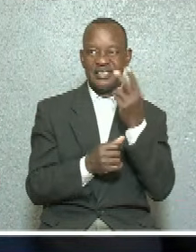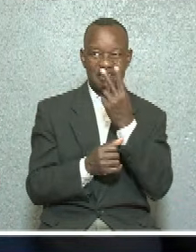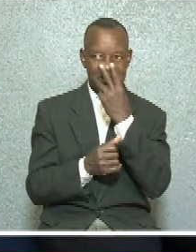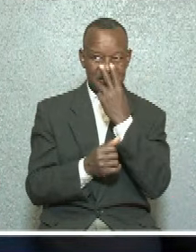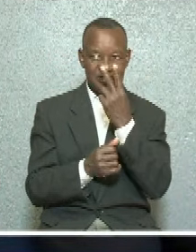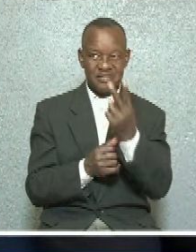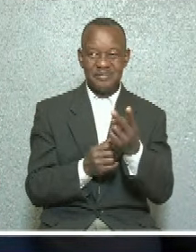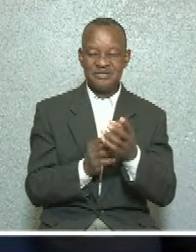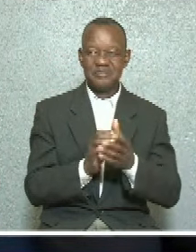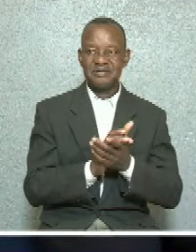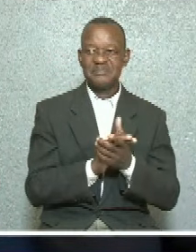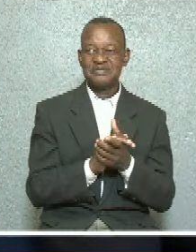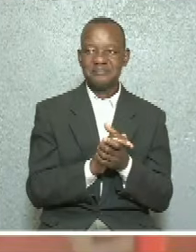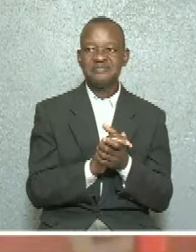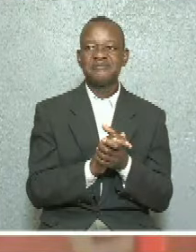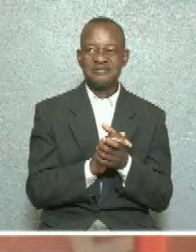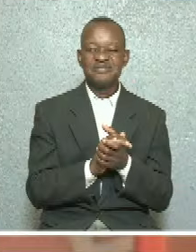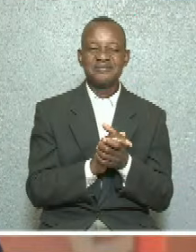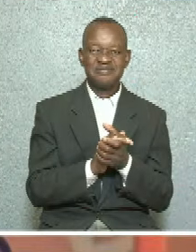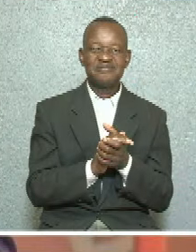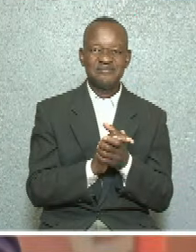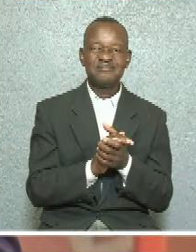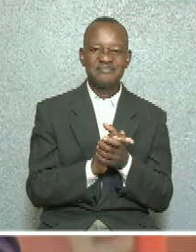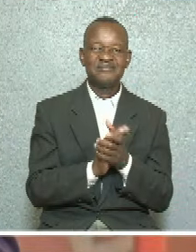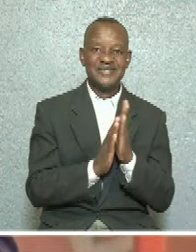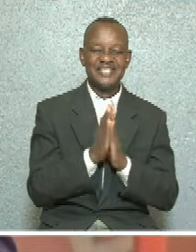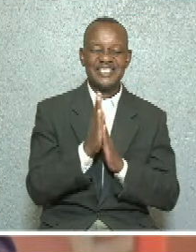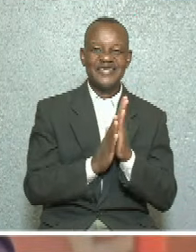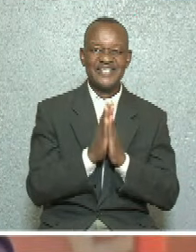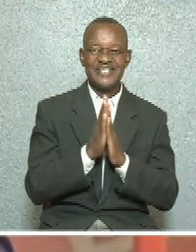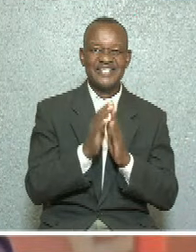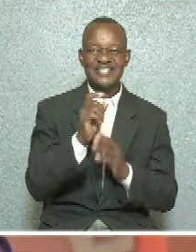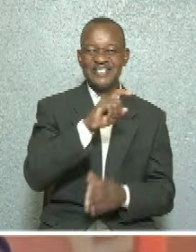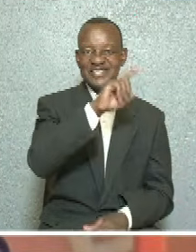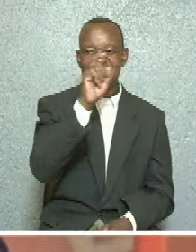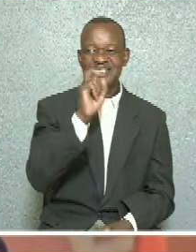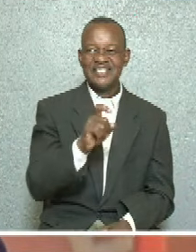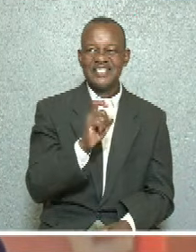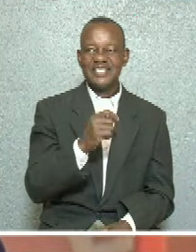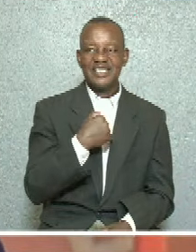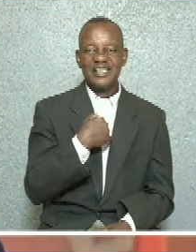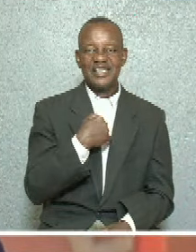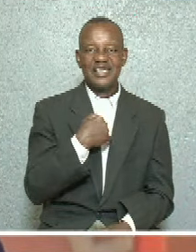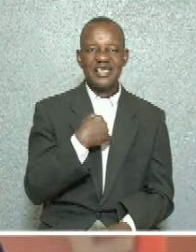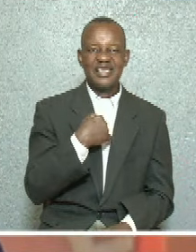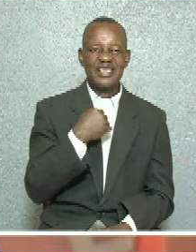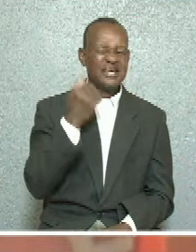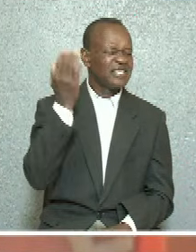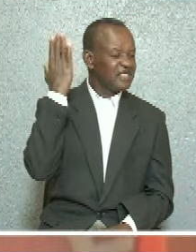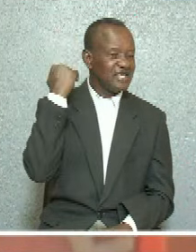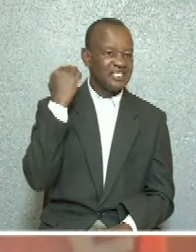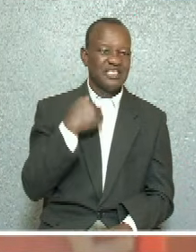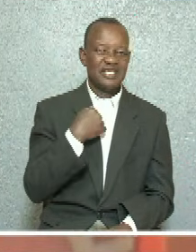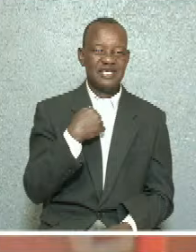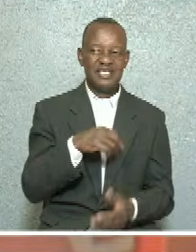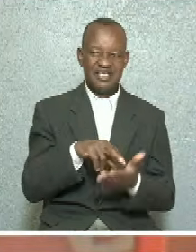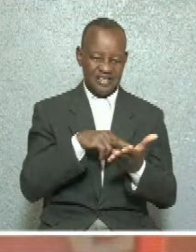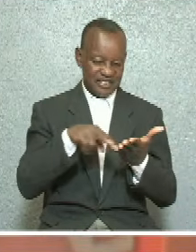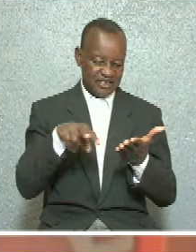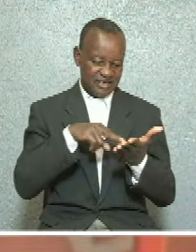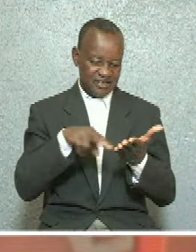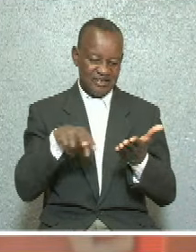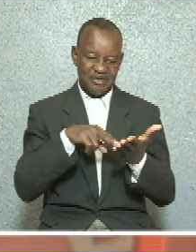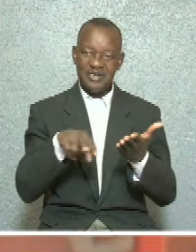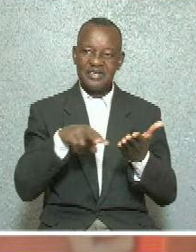Oh, you know, that's a very interesting question. So a long time ago, I read a book about Andreas Schipanga, and he describes